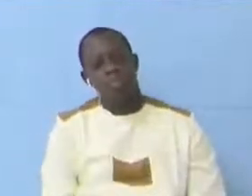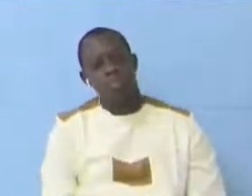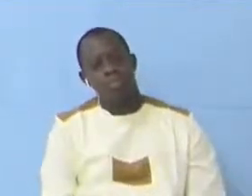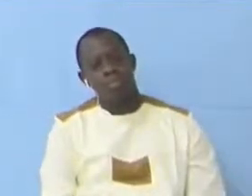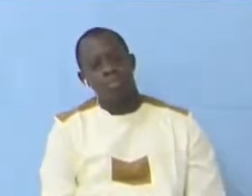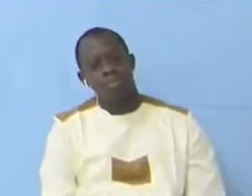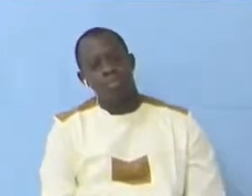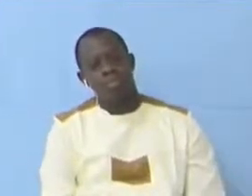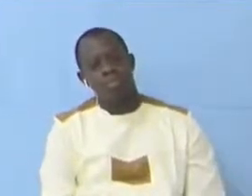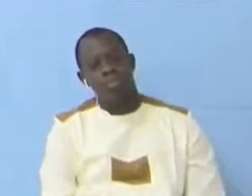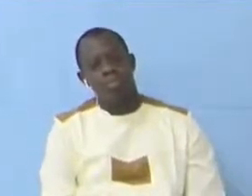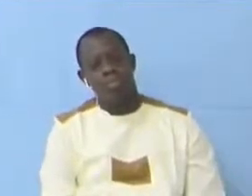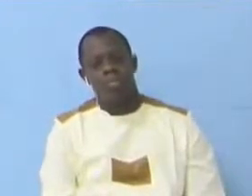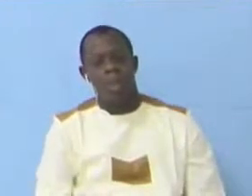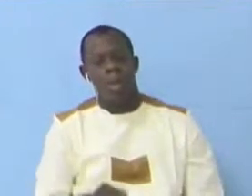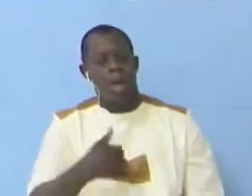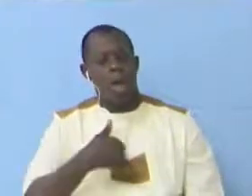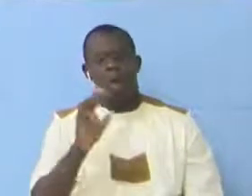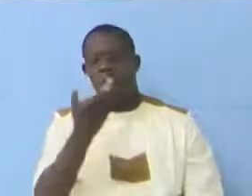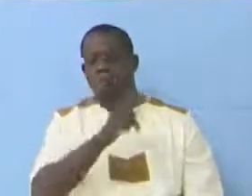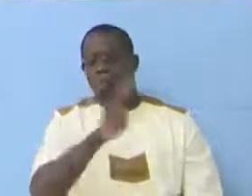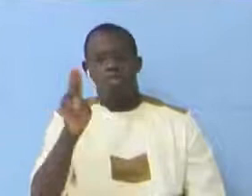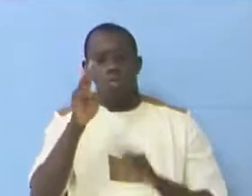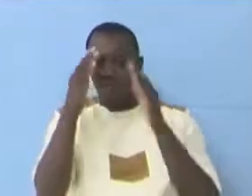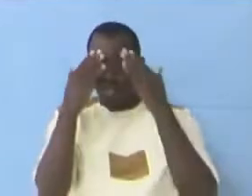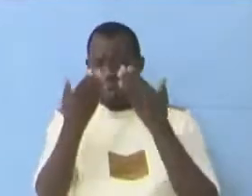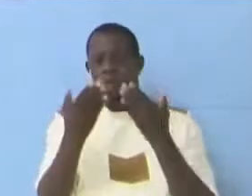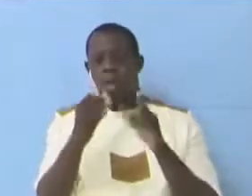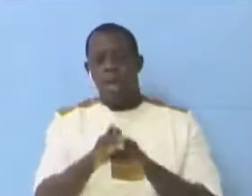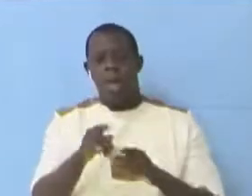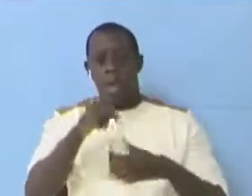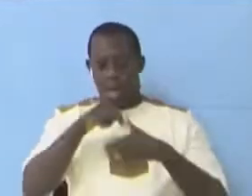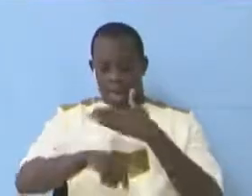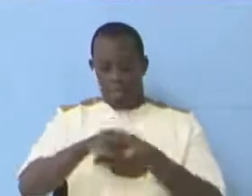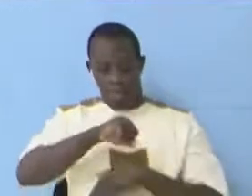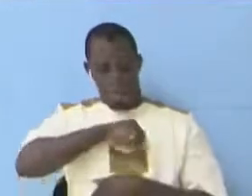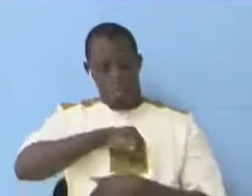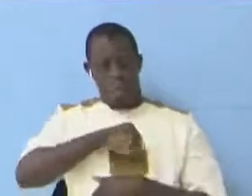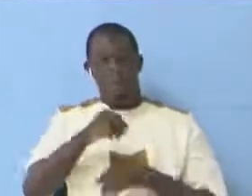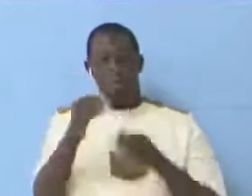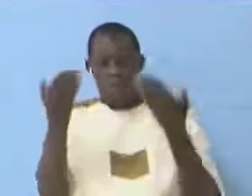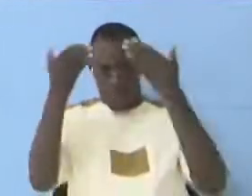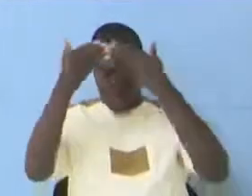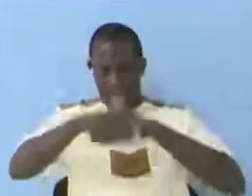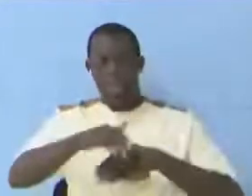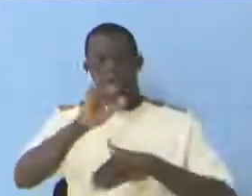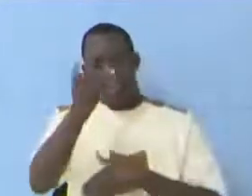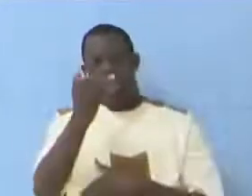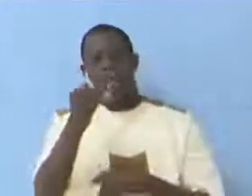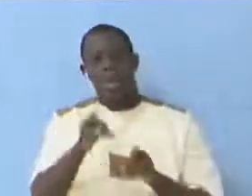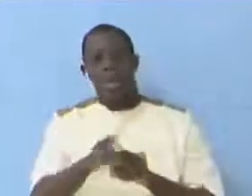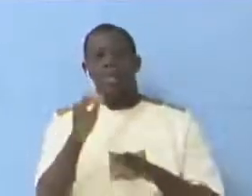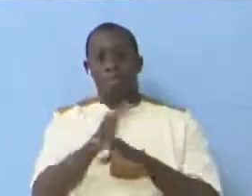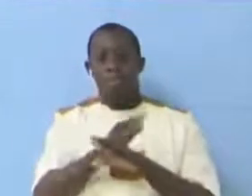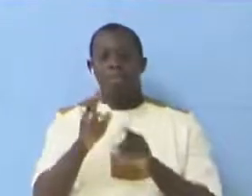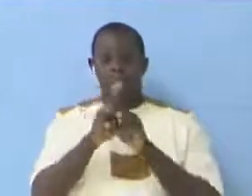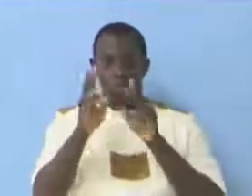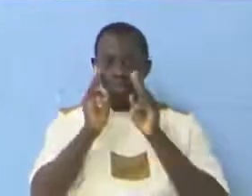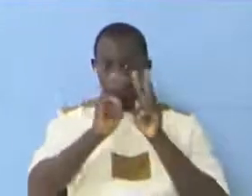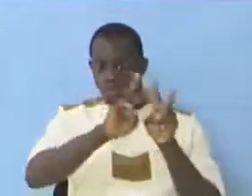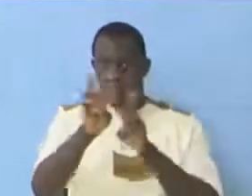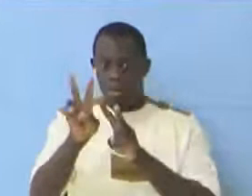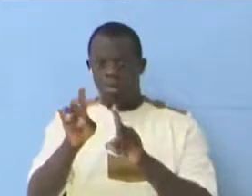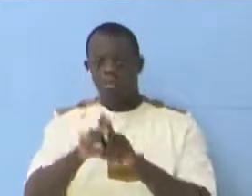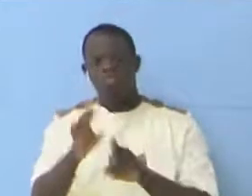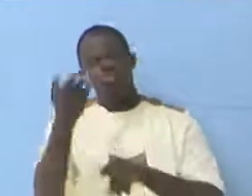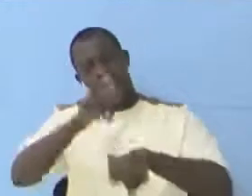I wouldn't know. In my case, yes. duma ko xam ne ci suma mbir nag moom There are instances that I saw them sit